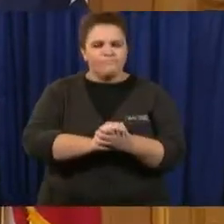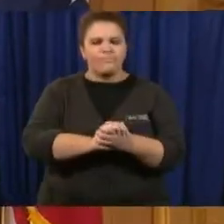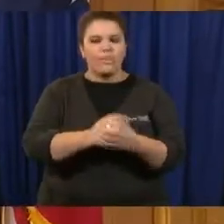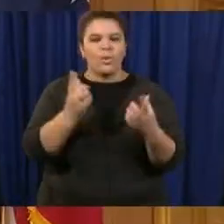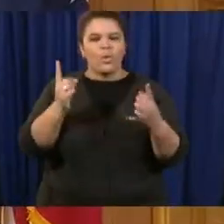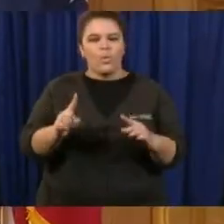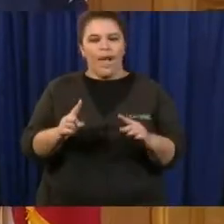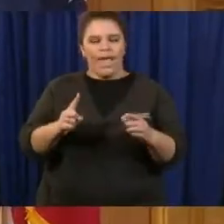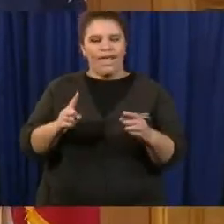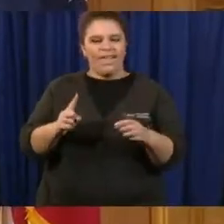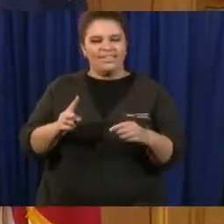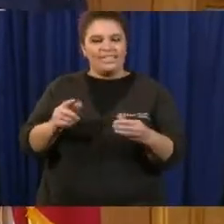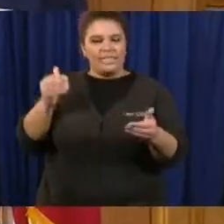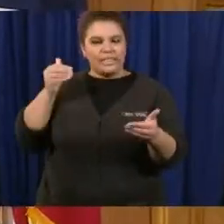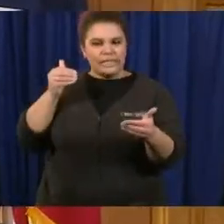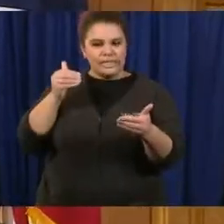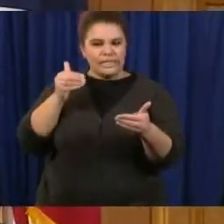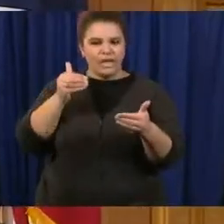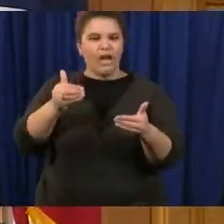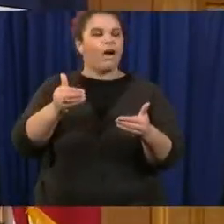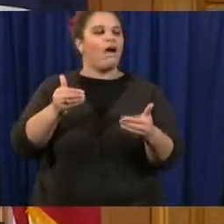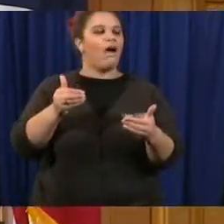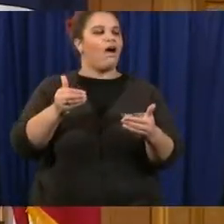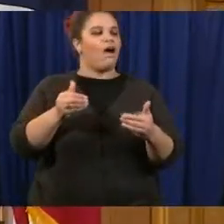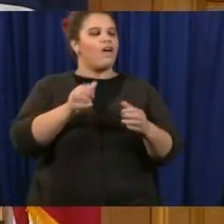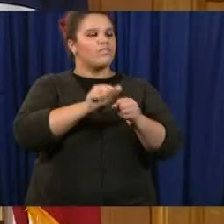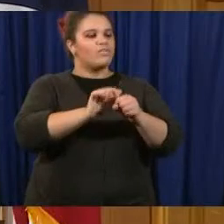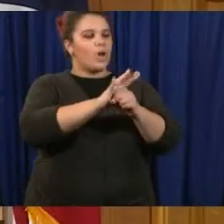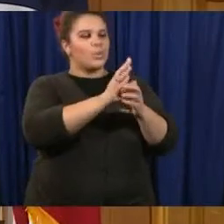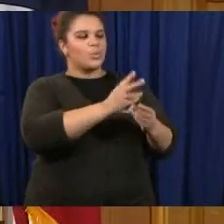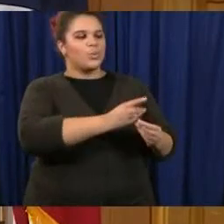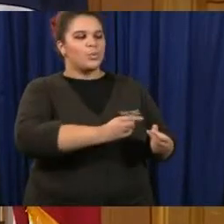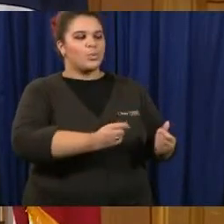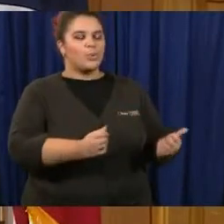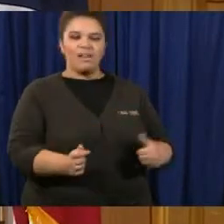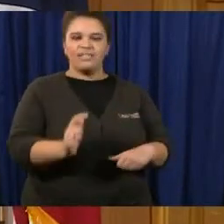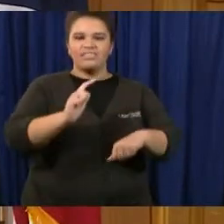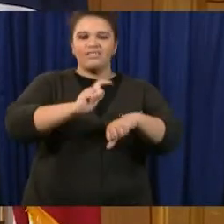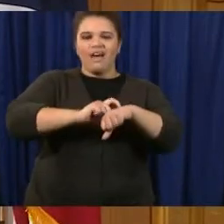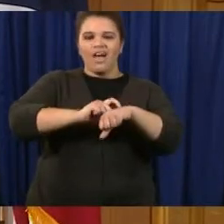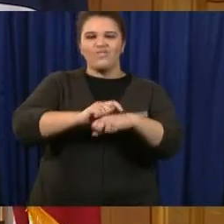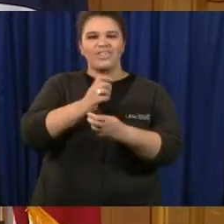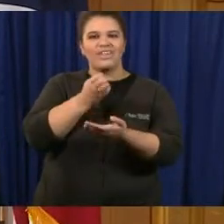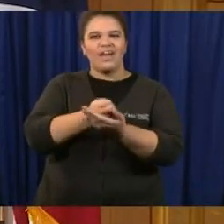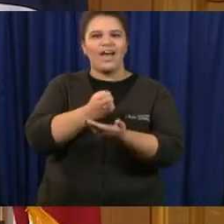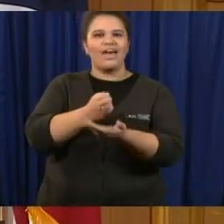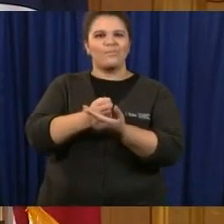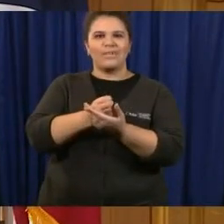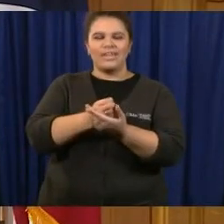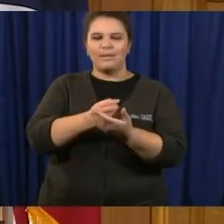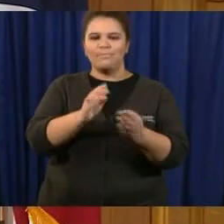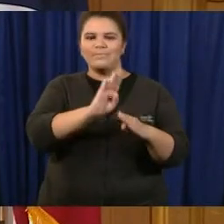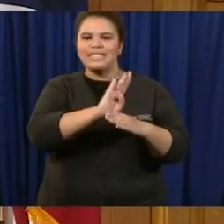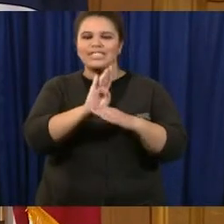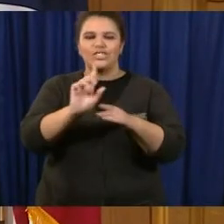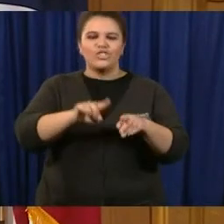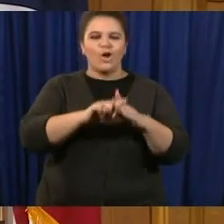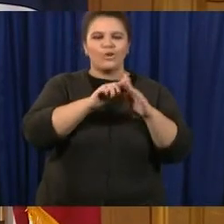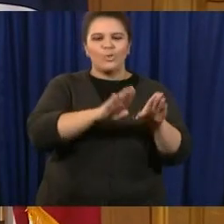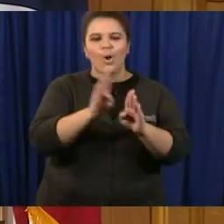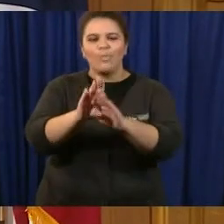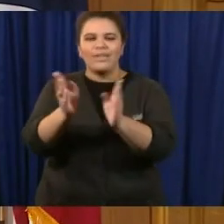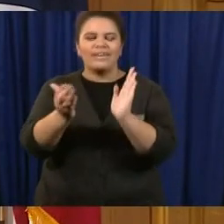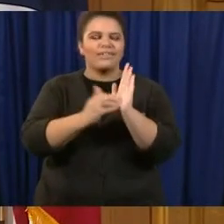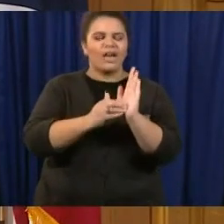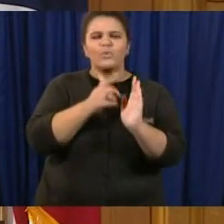you're ready to open up the state again, get the economy going back again? Is that you? Is that Dr. Acton? Is that the president, somebody